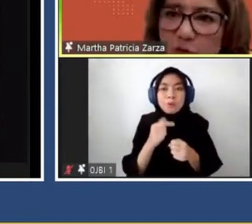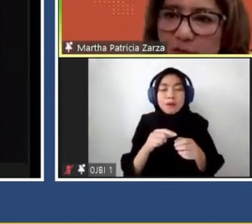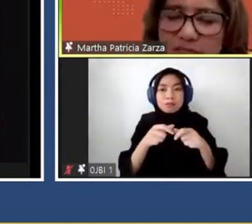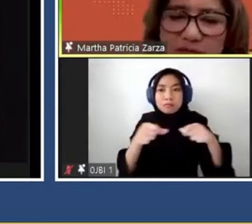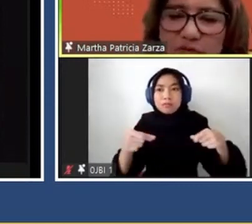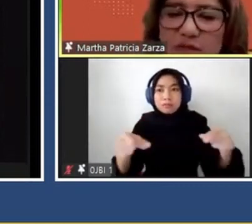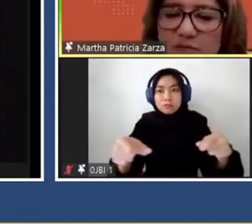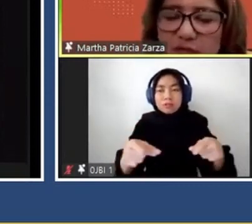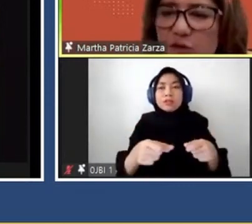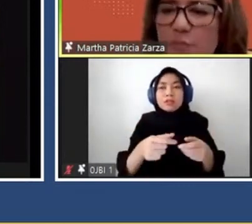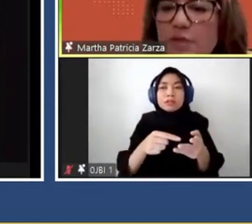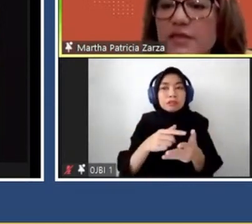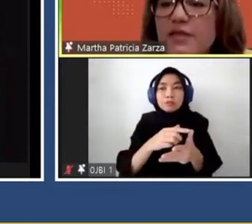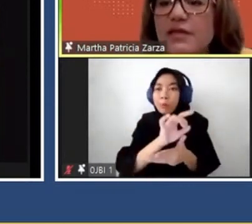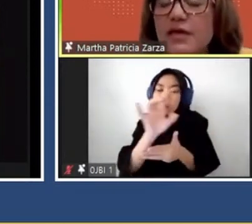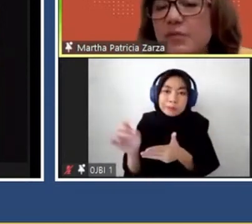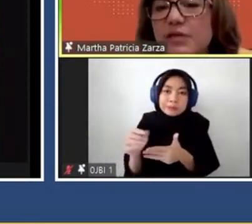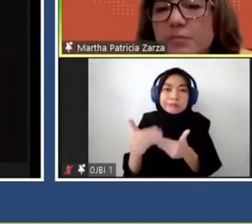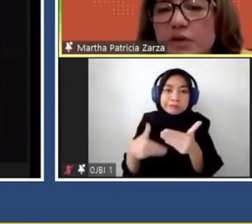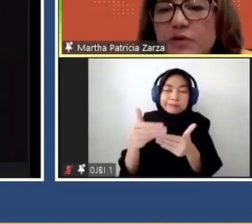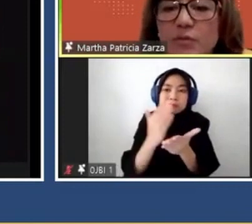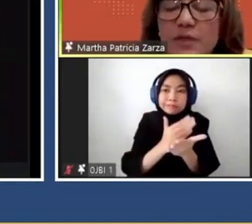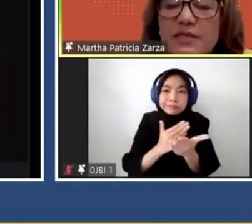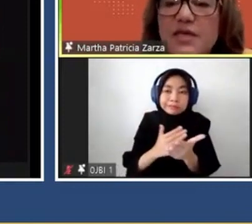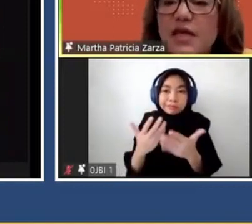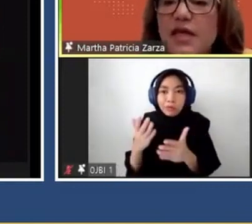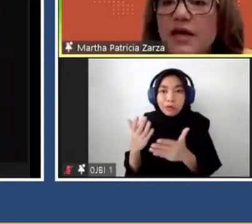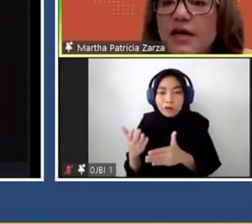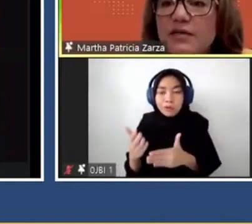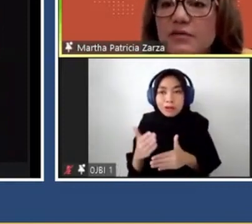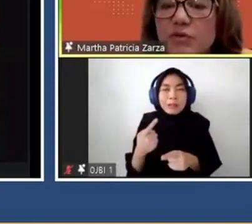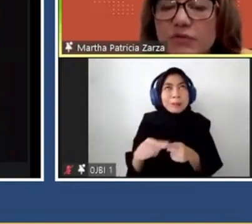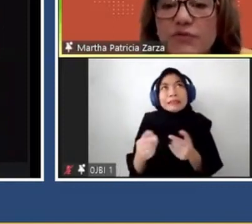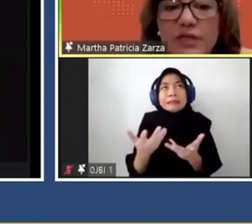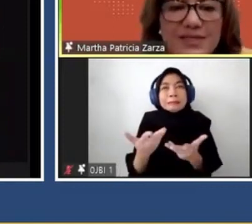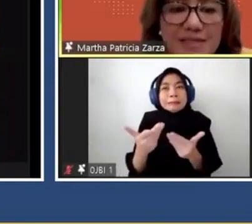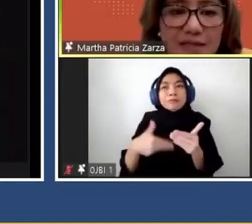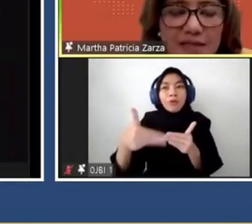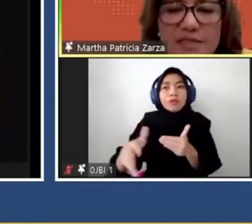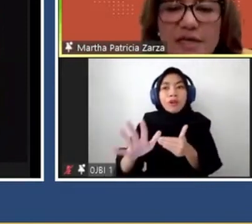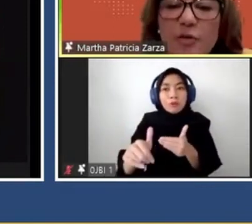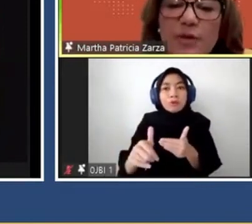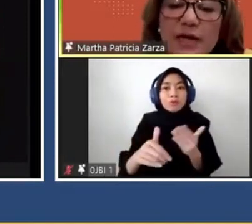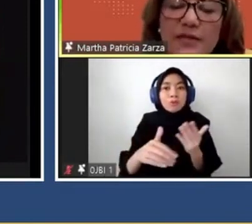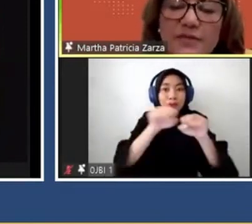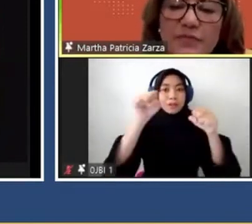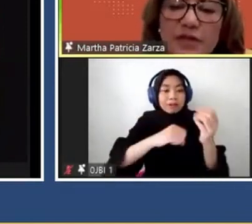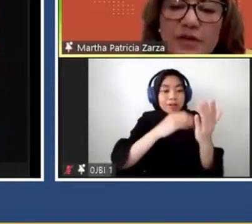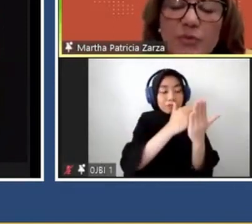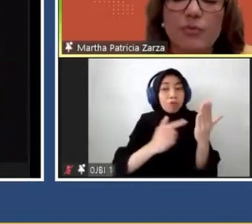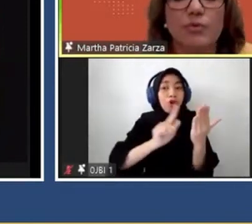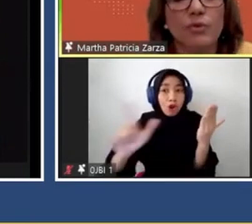with the commas and everything completely, I mean the product complete, and we fulfill the standards.